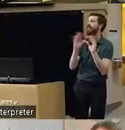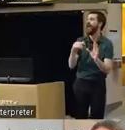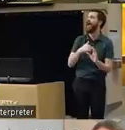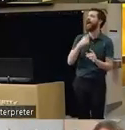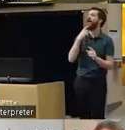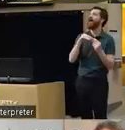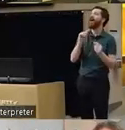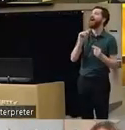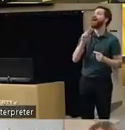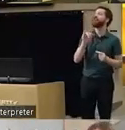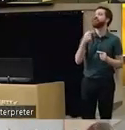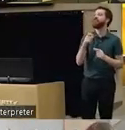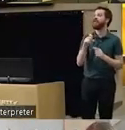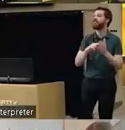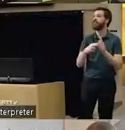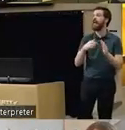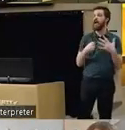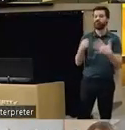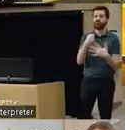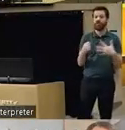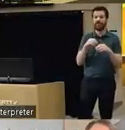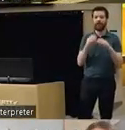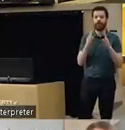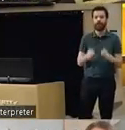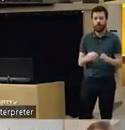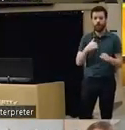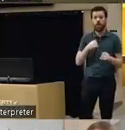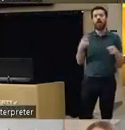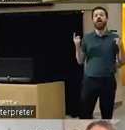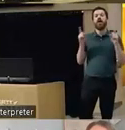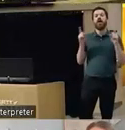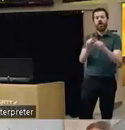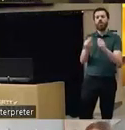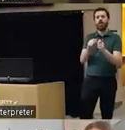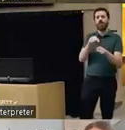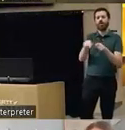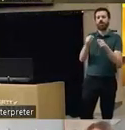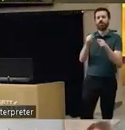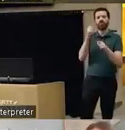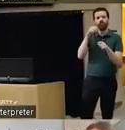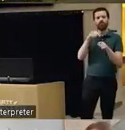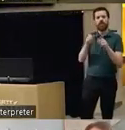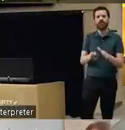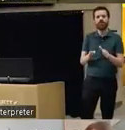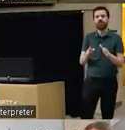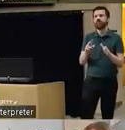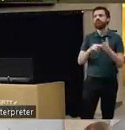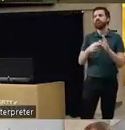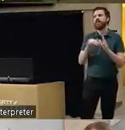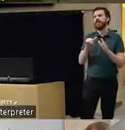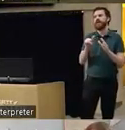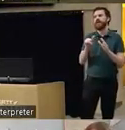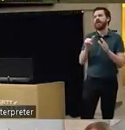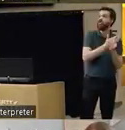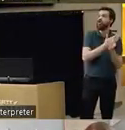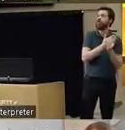When I say triage, actually, like I triage my people in person because I go in with the dermatologist. Mm-hmm. And so it is like, I will say like the chart